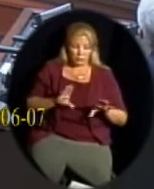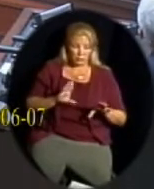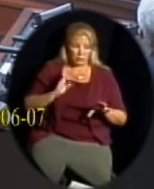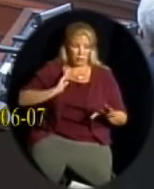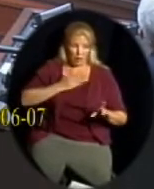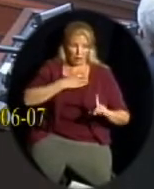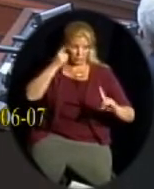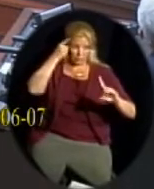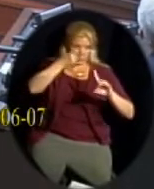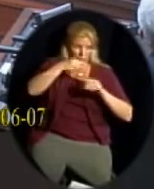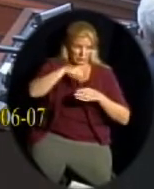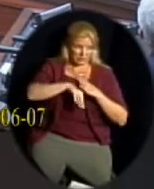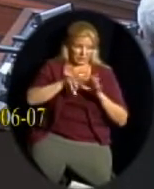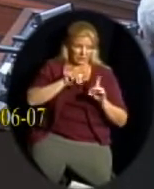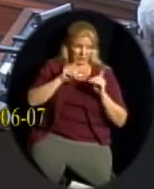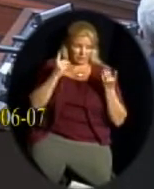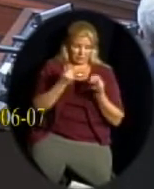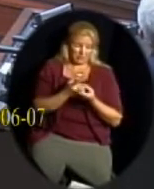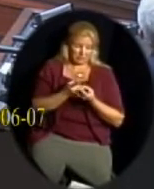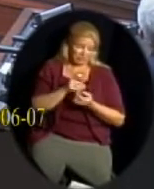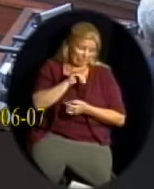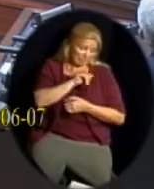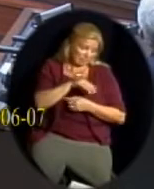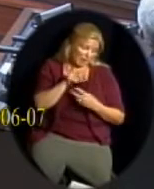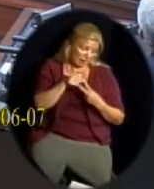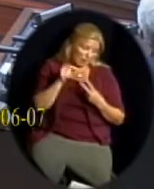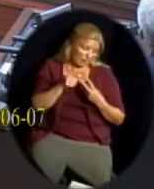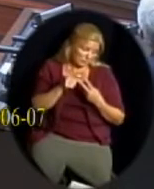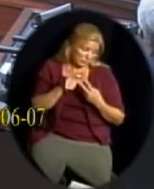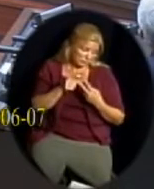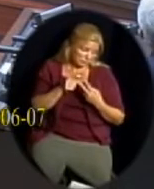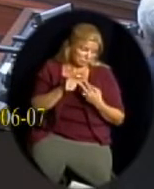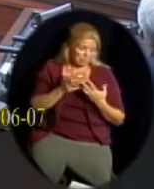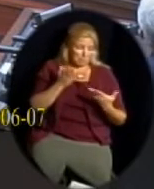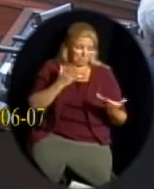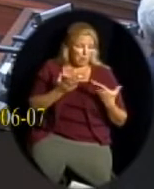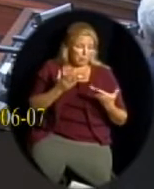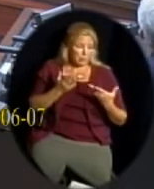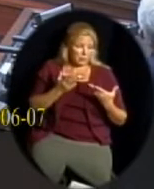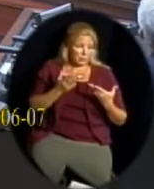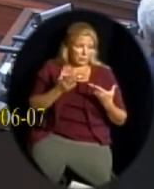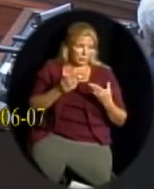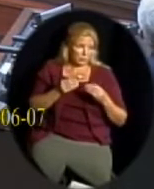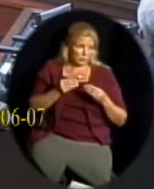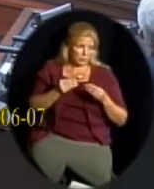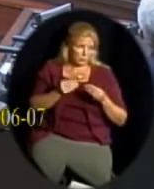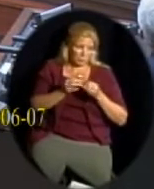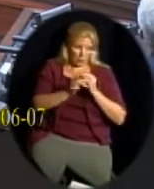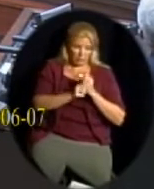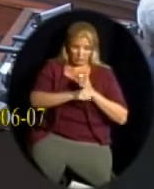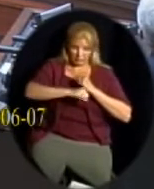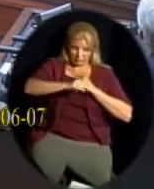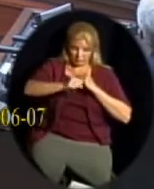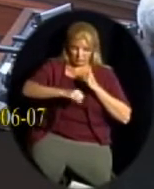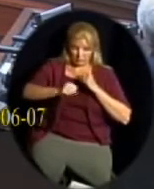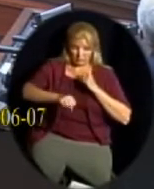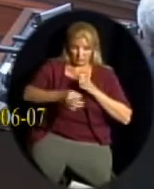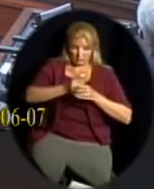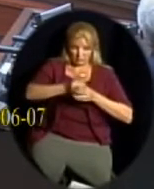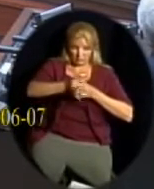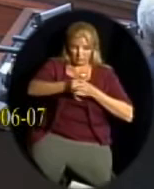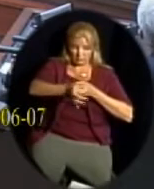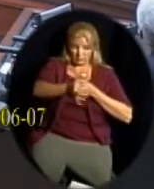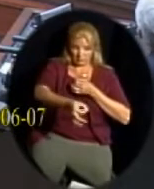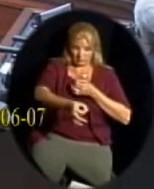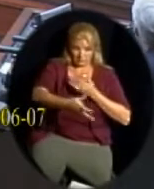levy, that would certainly be an option that we could go to a longer amortization schedule on it, on the bond issue or part of the bond issue. And we've